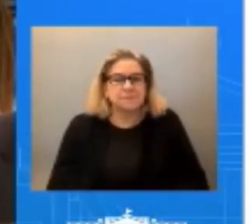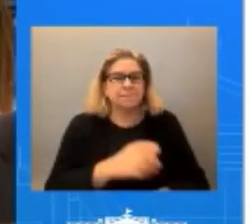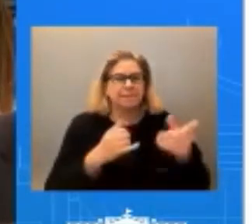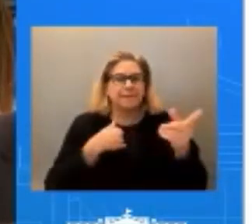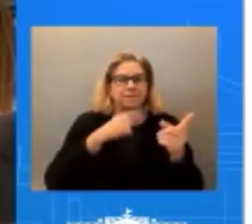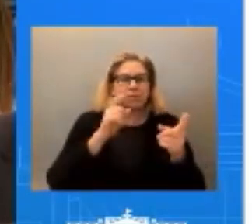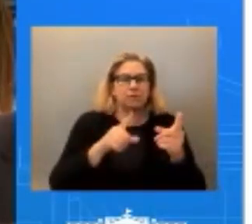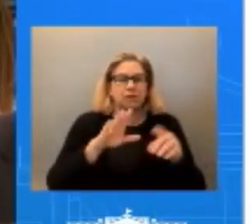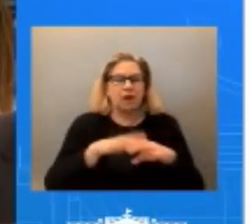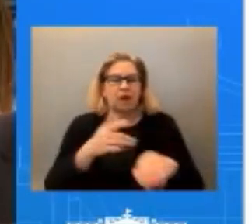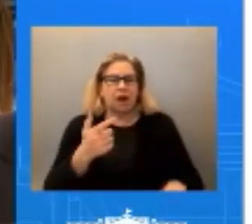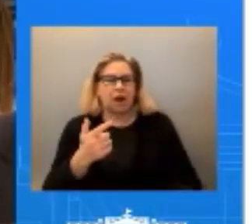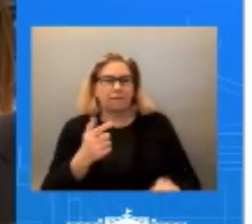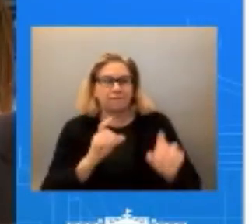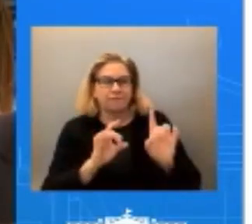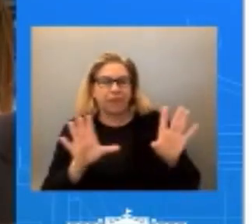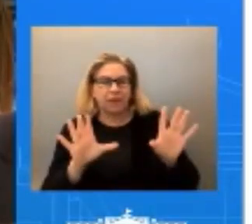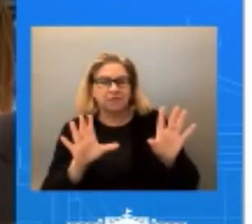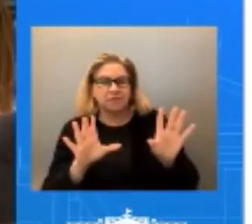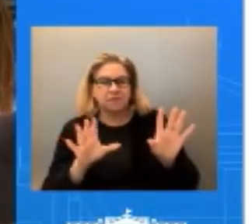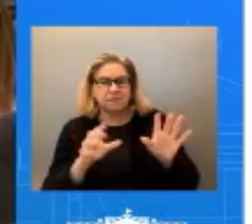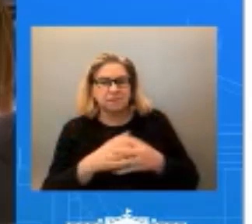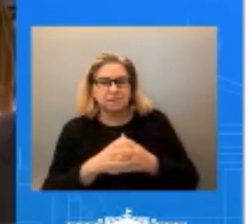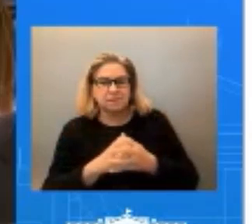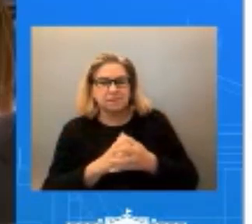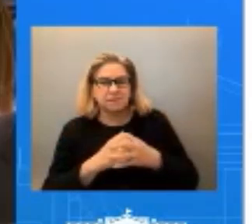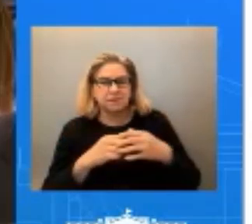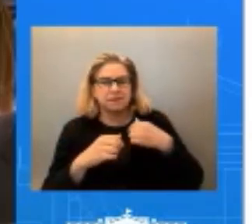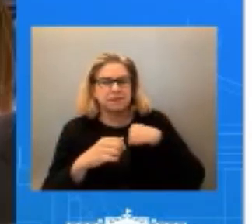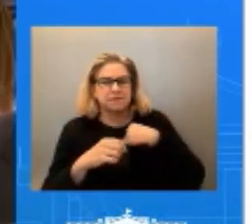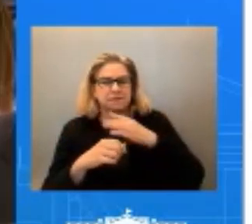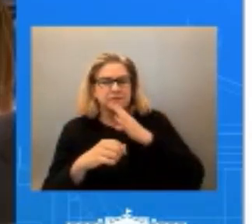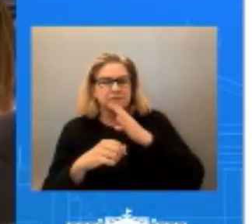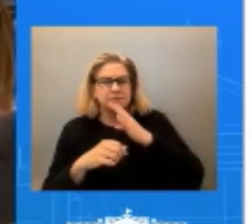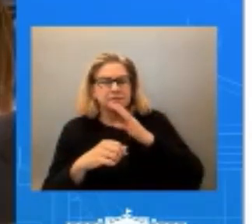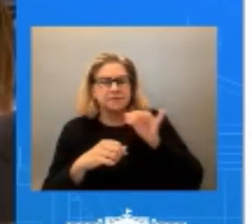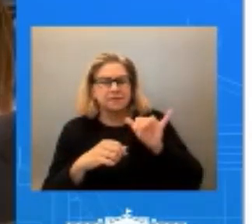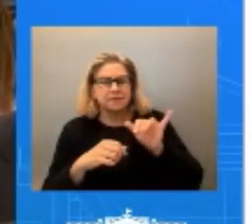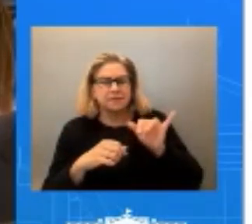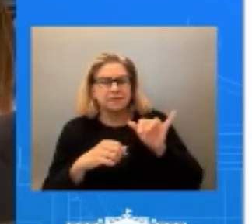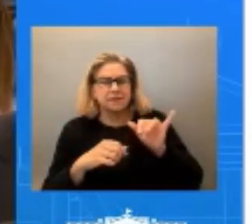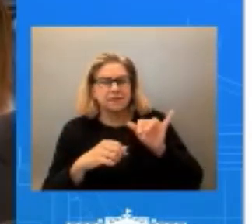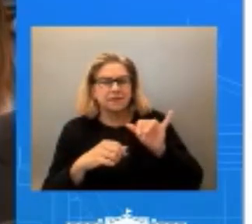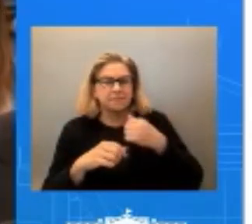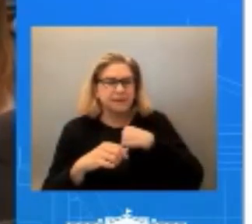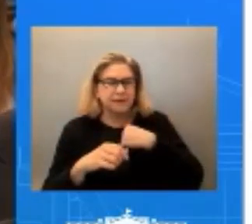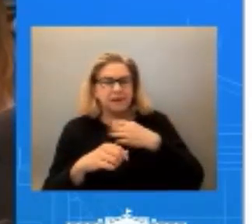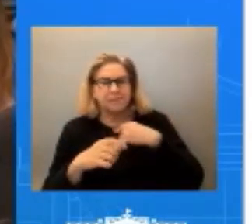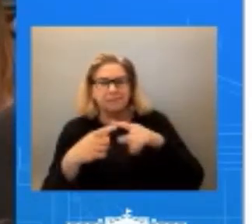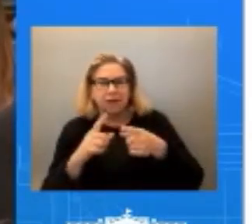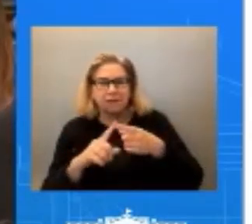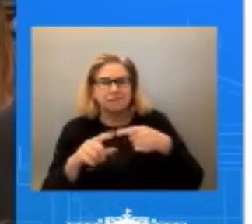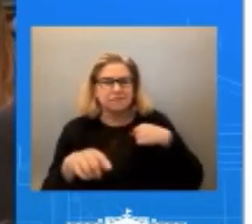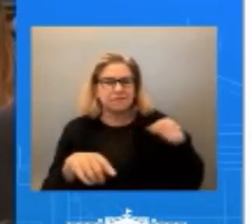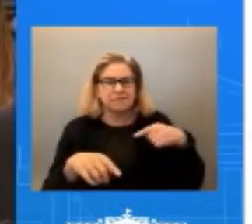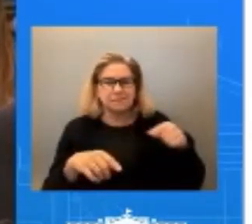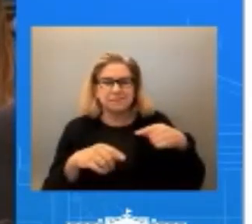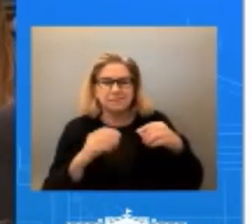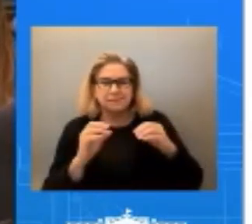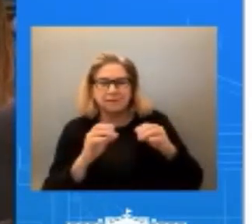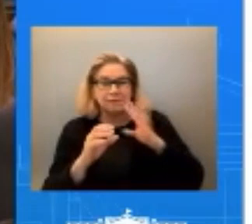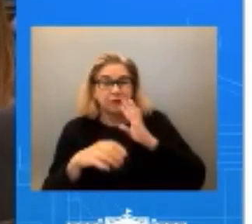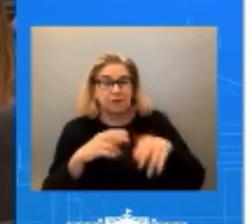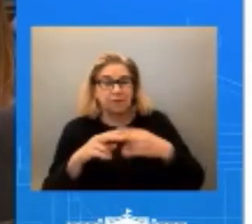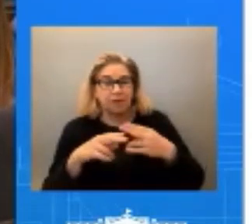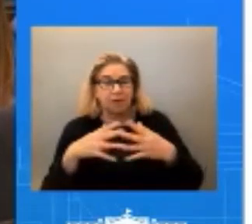in this country, and this I'm making this point because we need to remind people that America is the only country on earth that